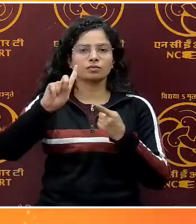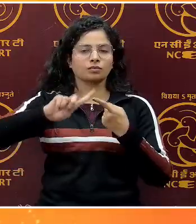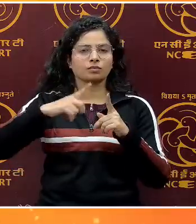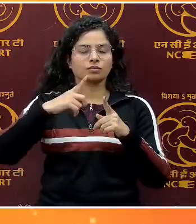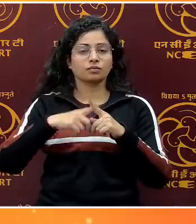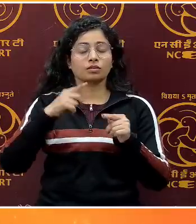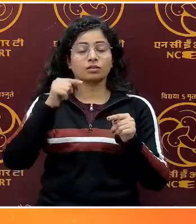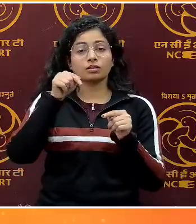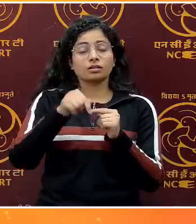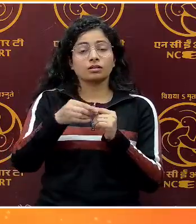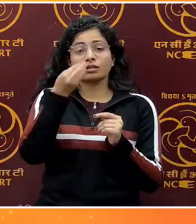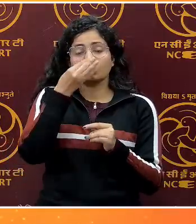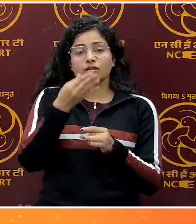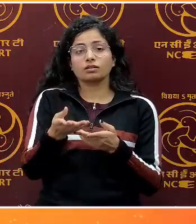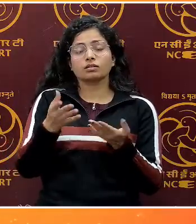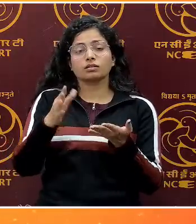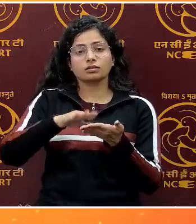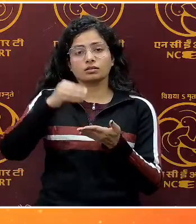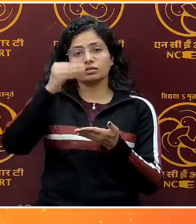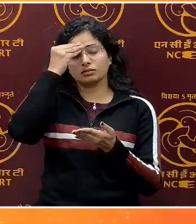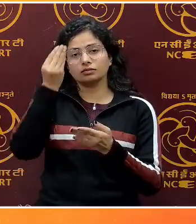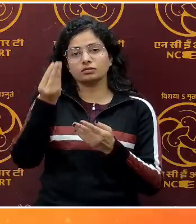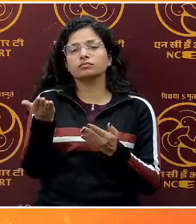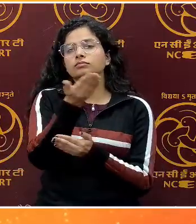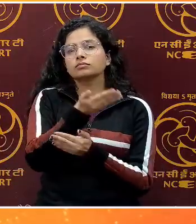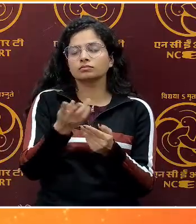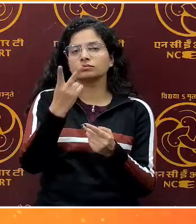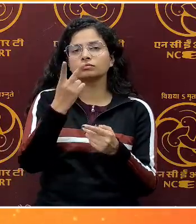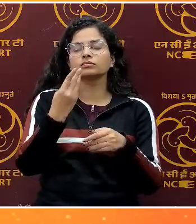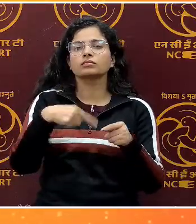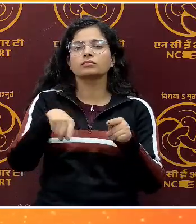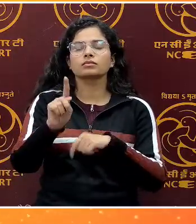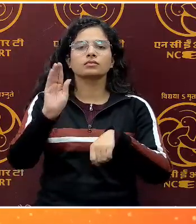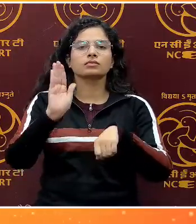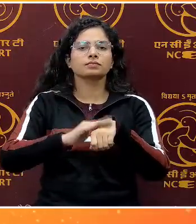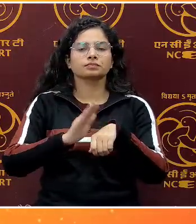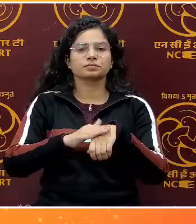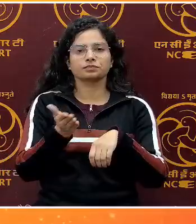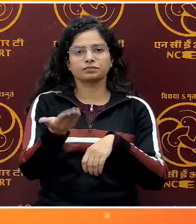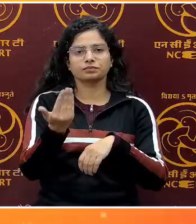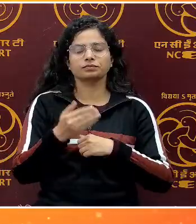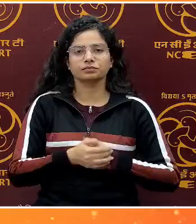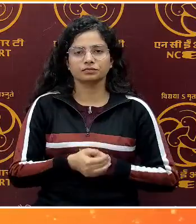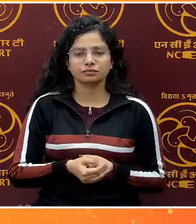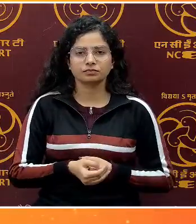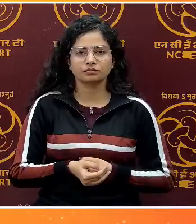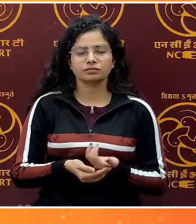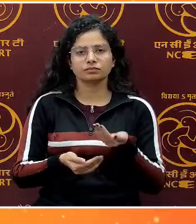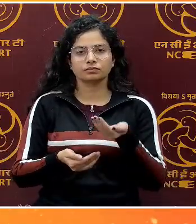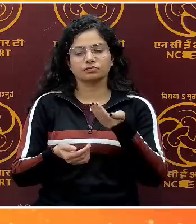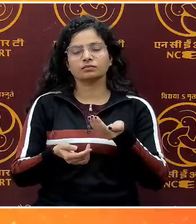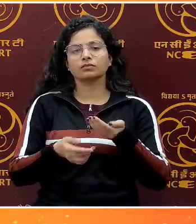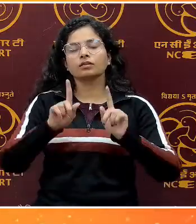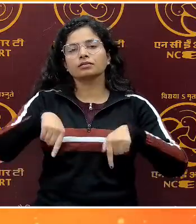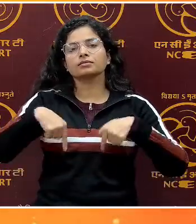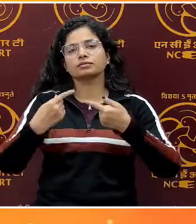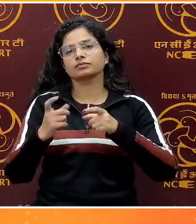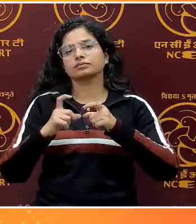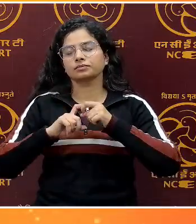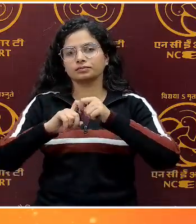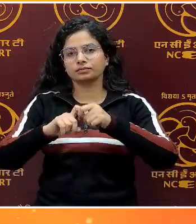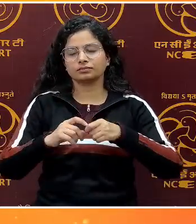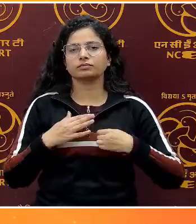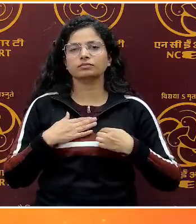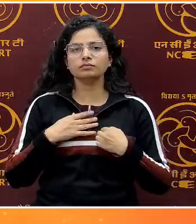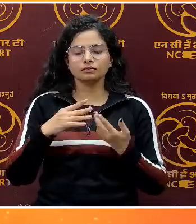learn this way. Right. I just want you to just look yourself both the sides and I'll ask you the question later. Oh, okay. So let